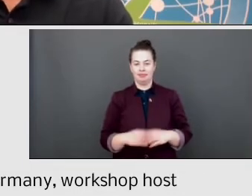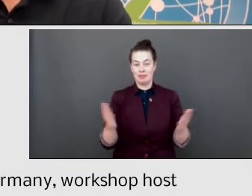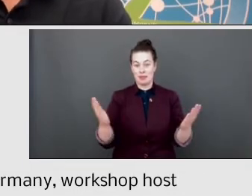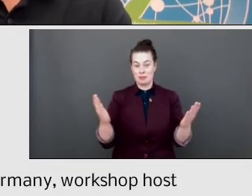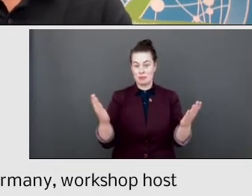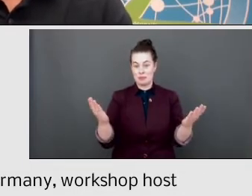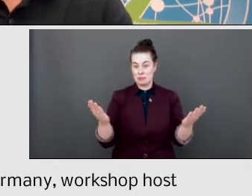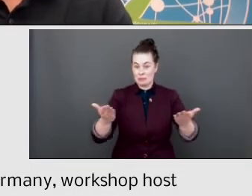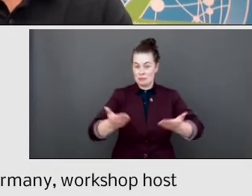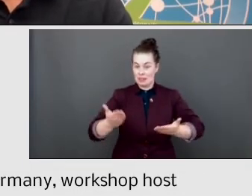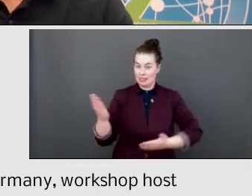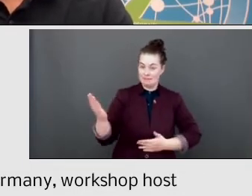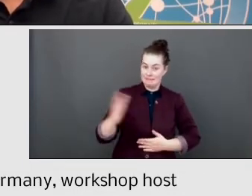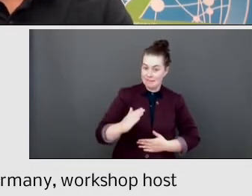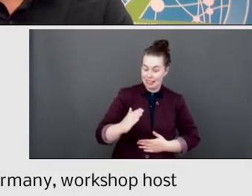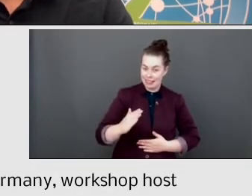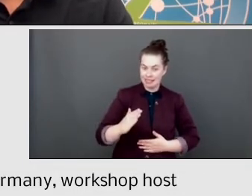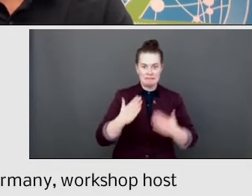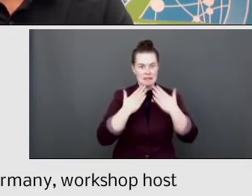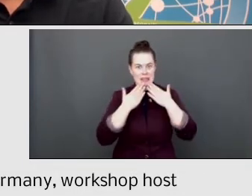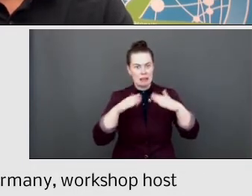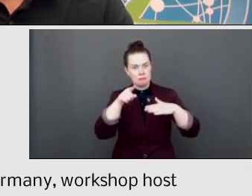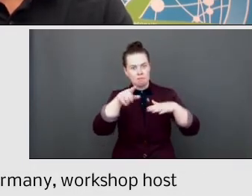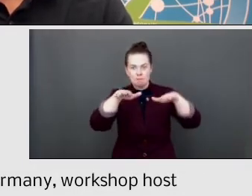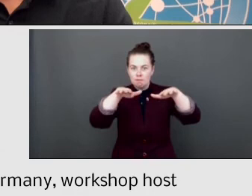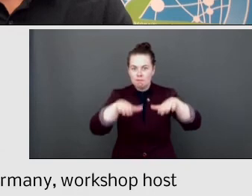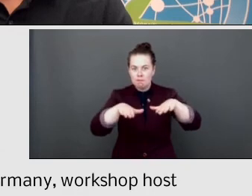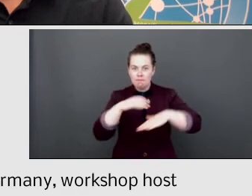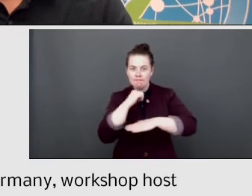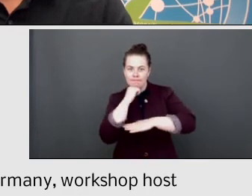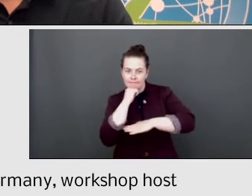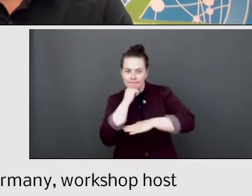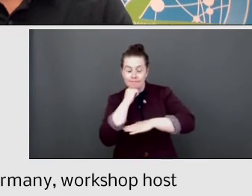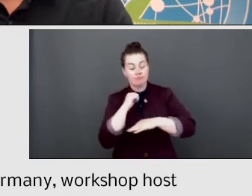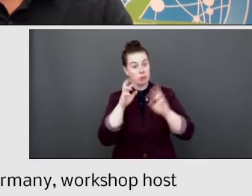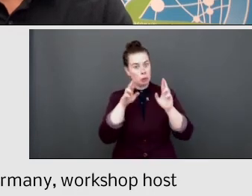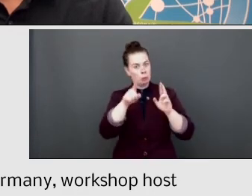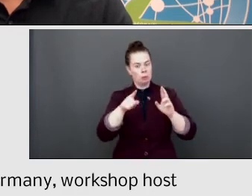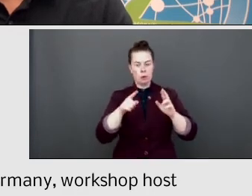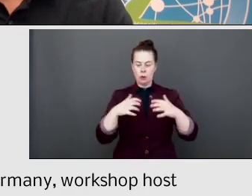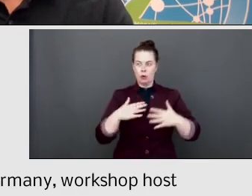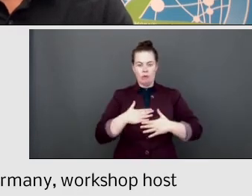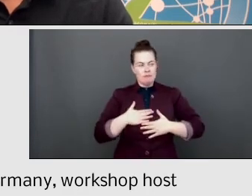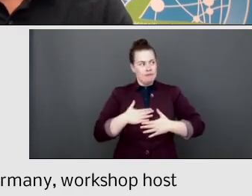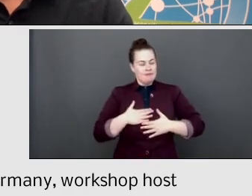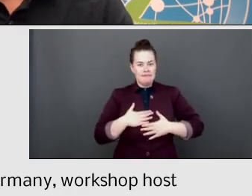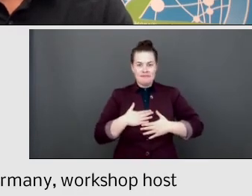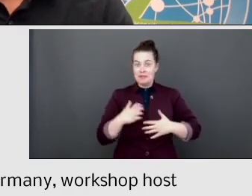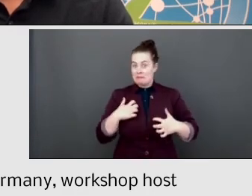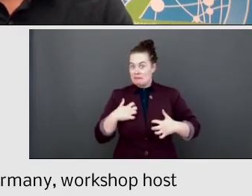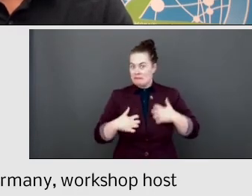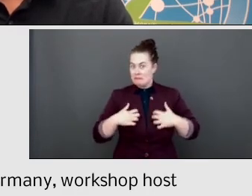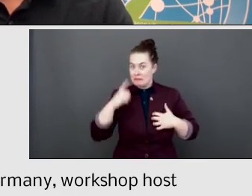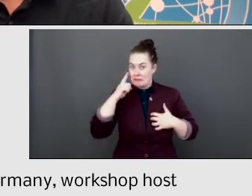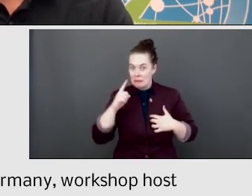Welcome back everyone, and thank you for staying with us today. I hope that you are now ready, inspired, and looking forward to the